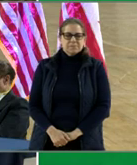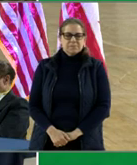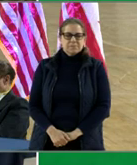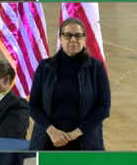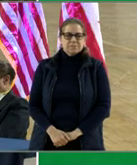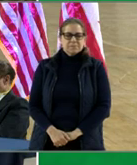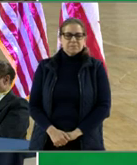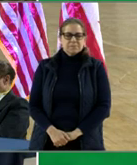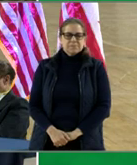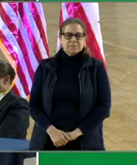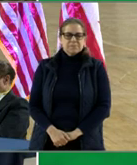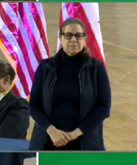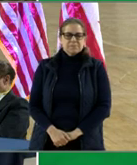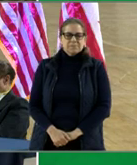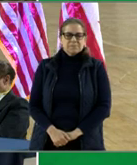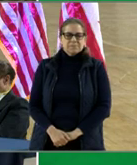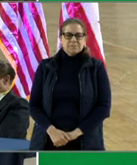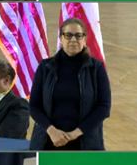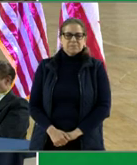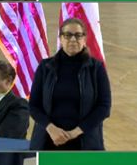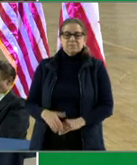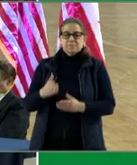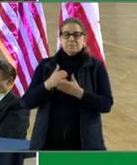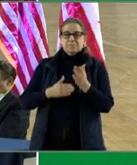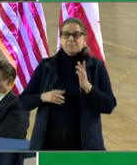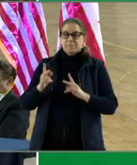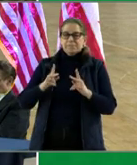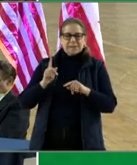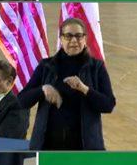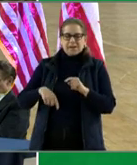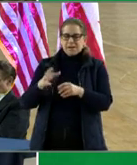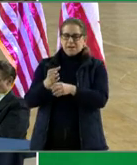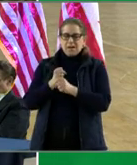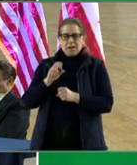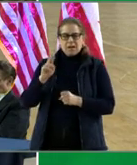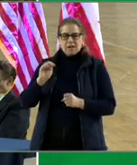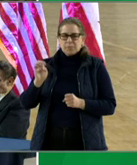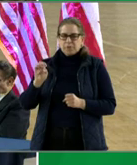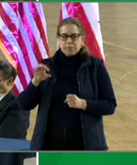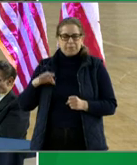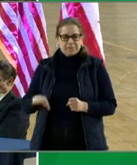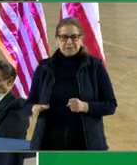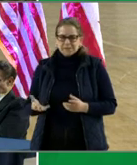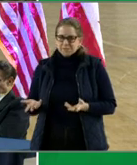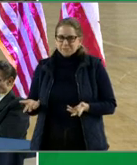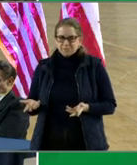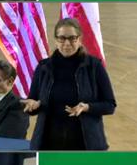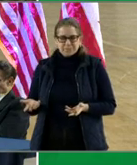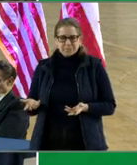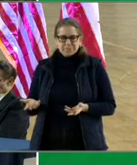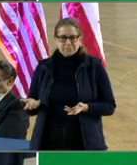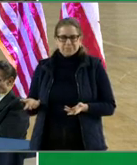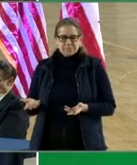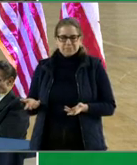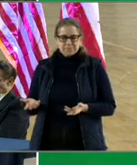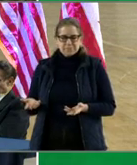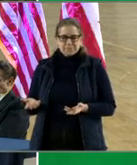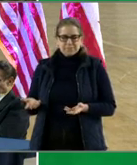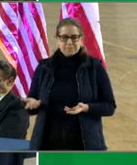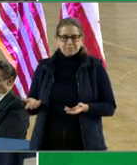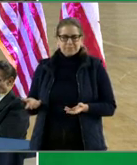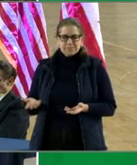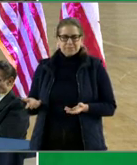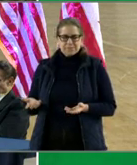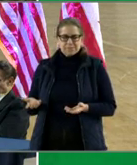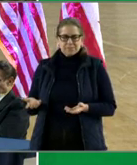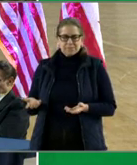other assistance because they don't have an SSN or proof of income? And should these workers get assistance comparable to unemployment benefits? Give